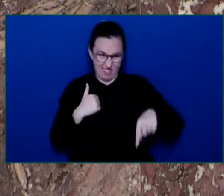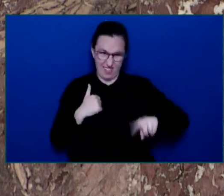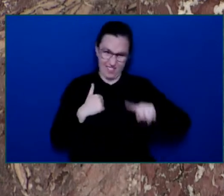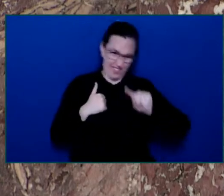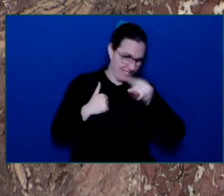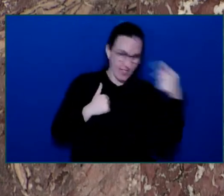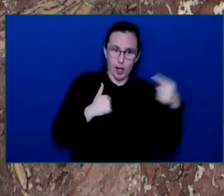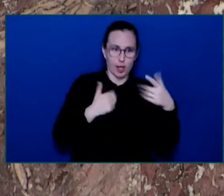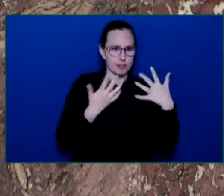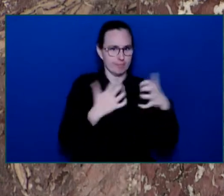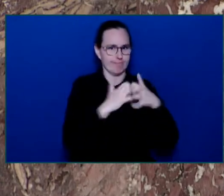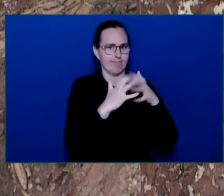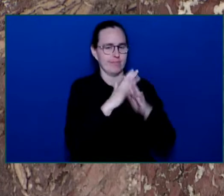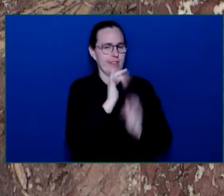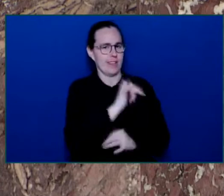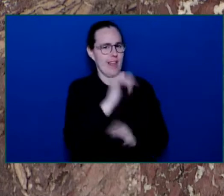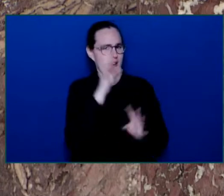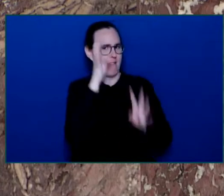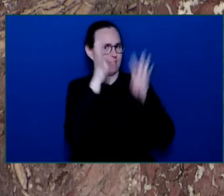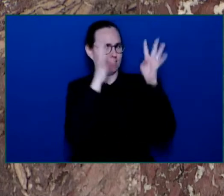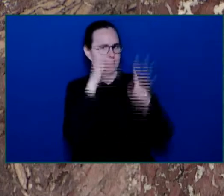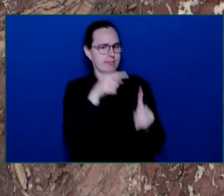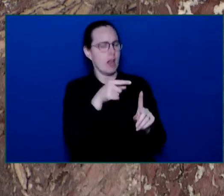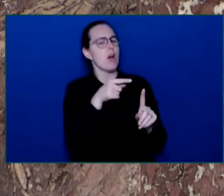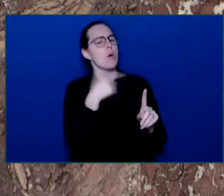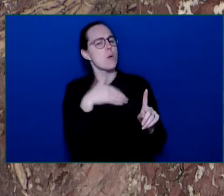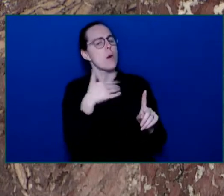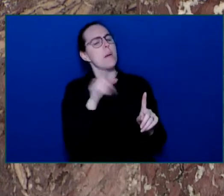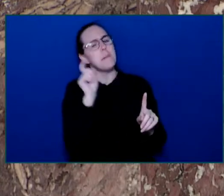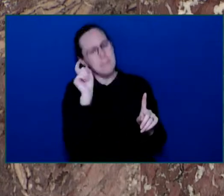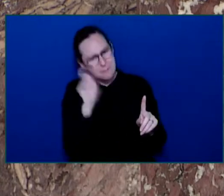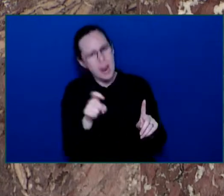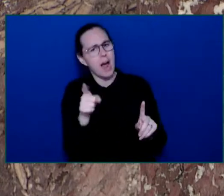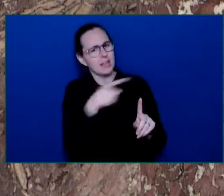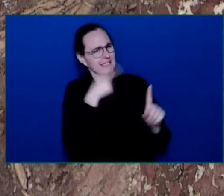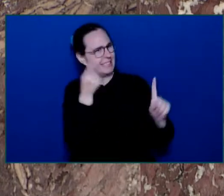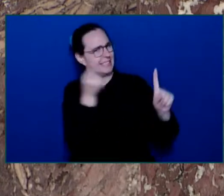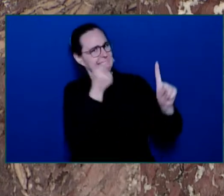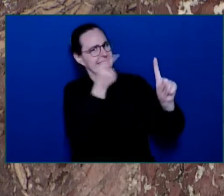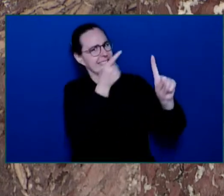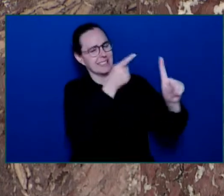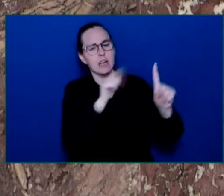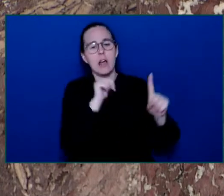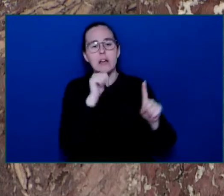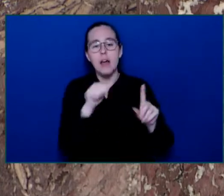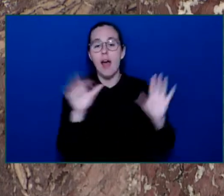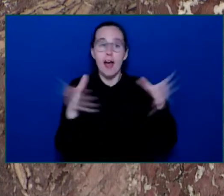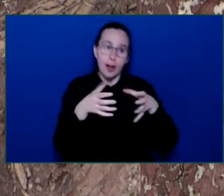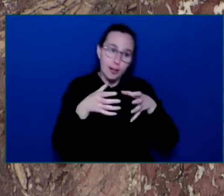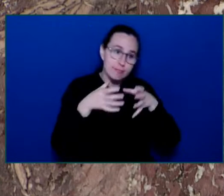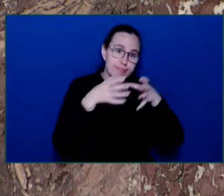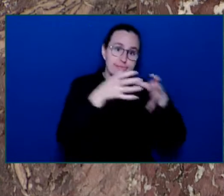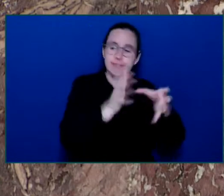one is left behind and that everyone has the opportunity to shine in their own